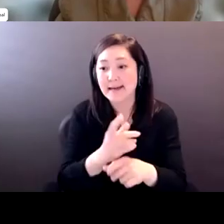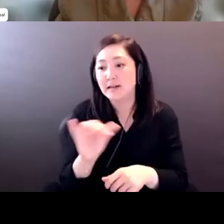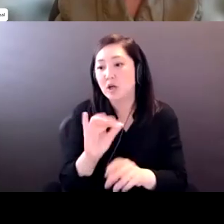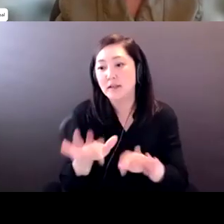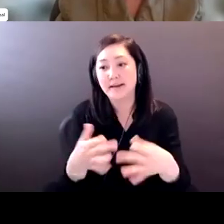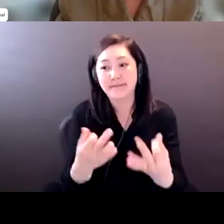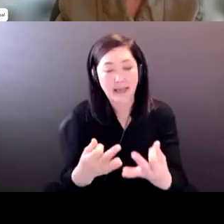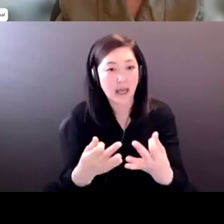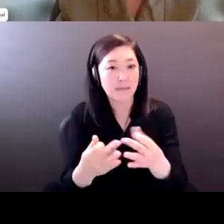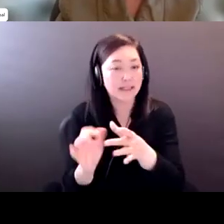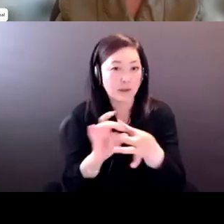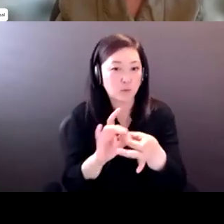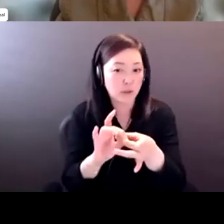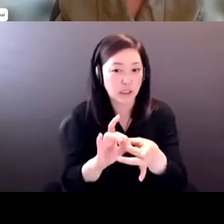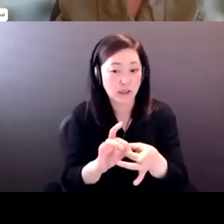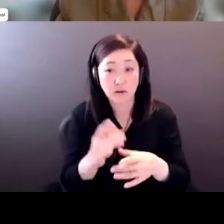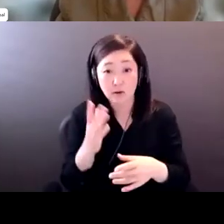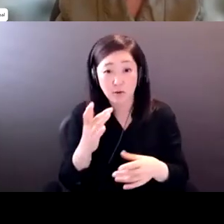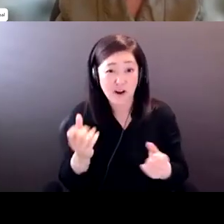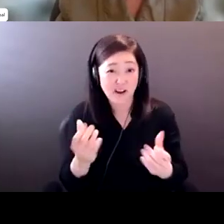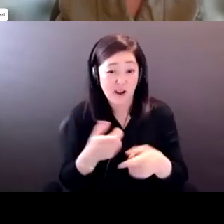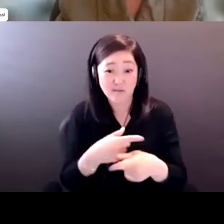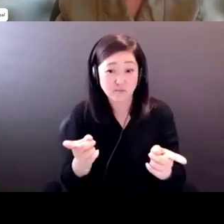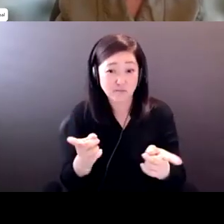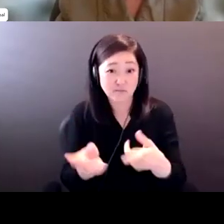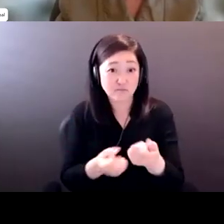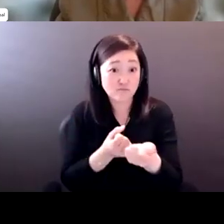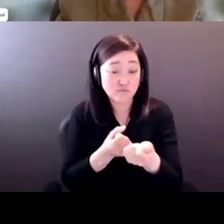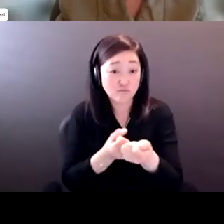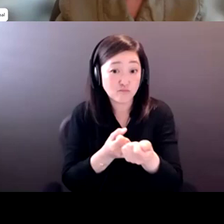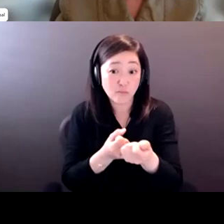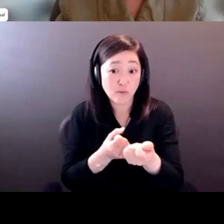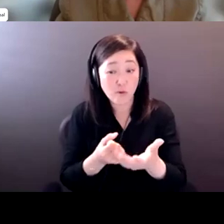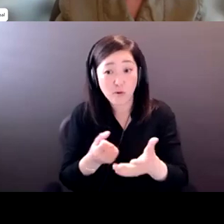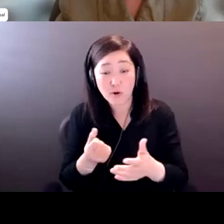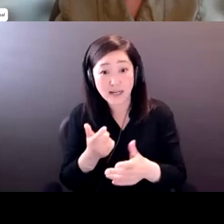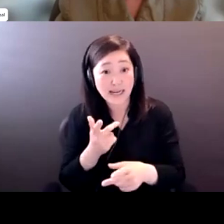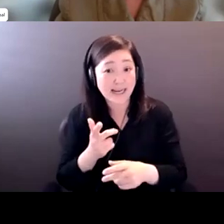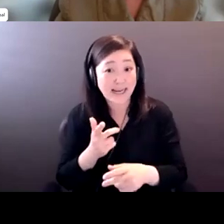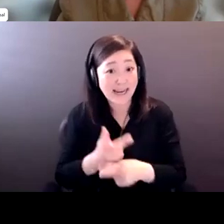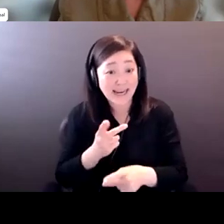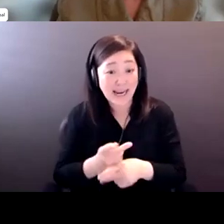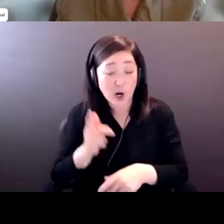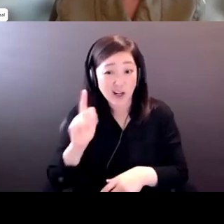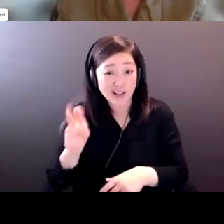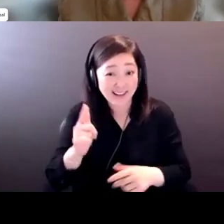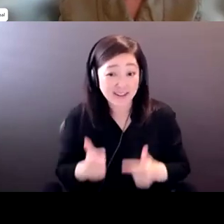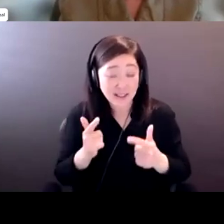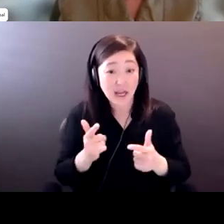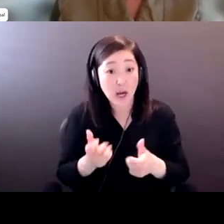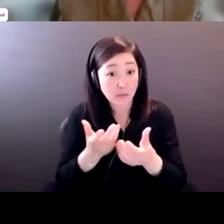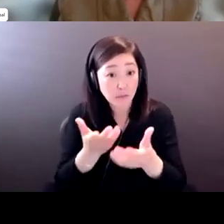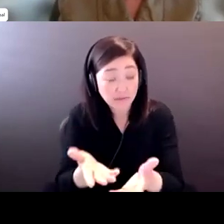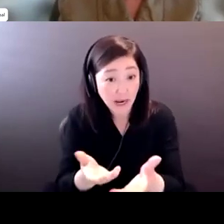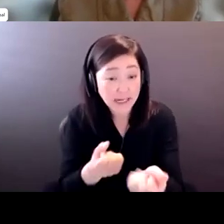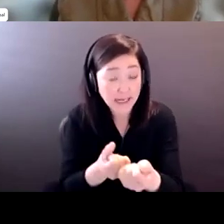family relationships. Because for many of us, support and care in later life, giving, receiving can